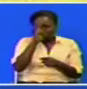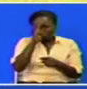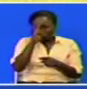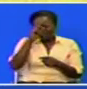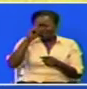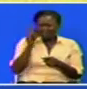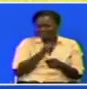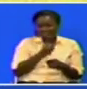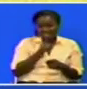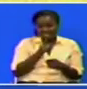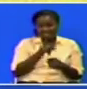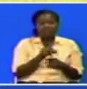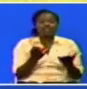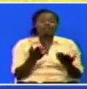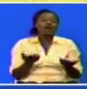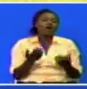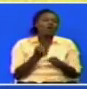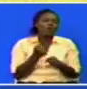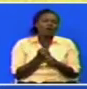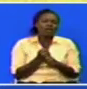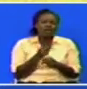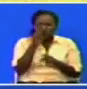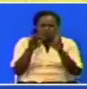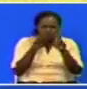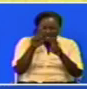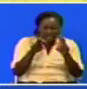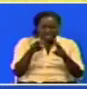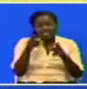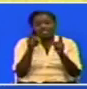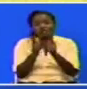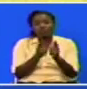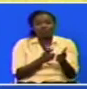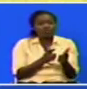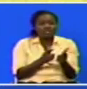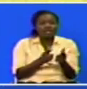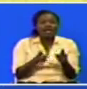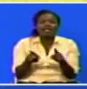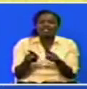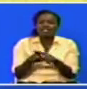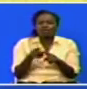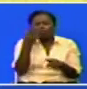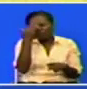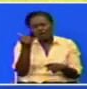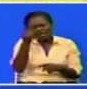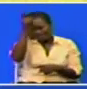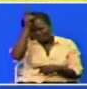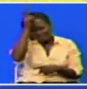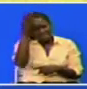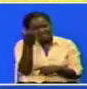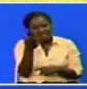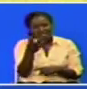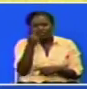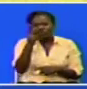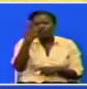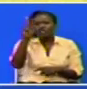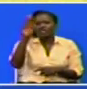in a manner at which they conducted the search and for the guns, and saying why that village, which is about 2 kilometers